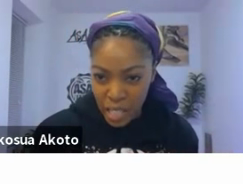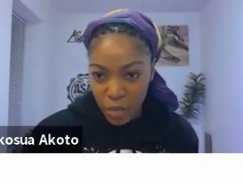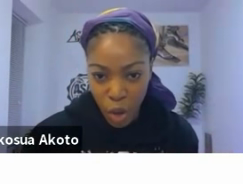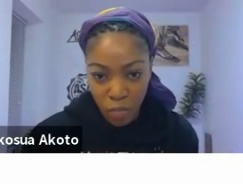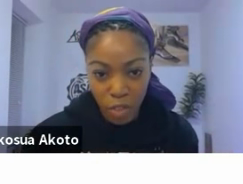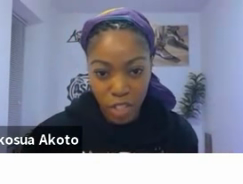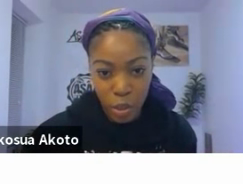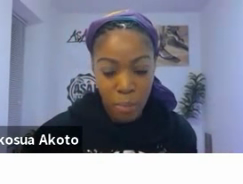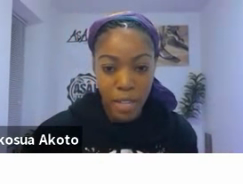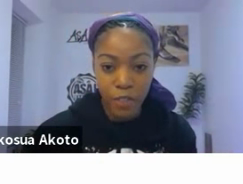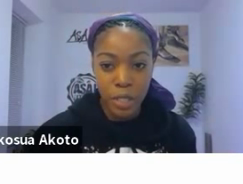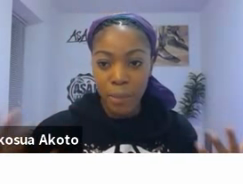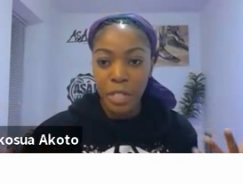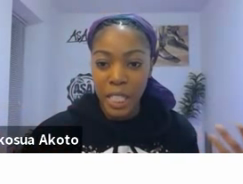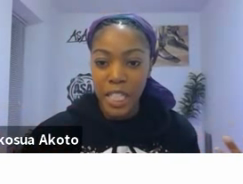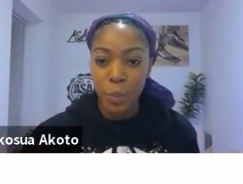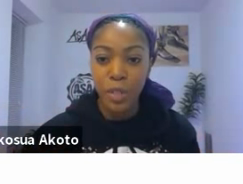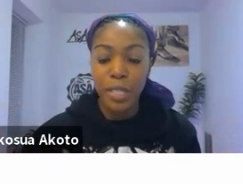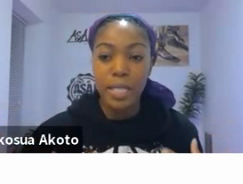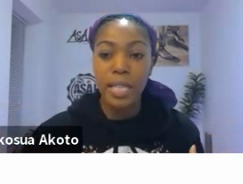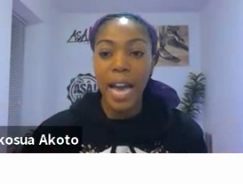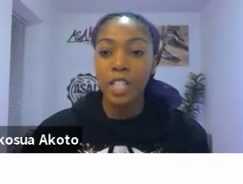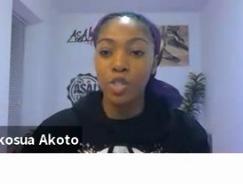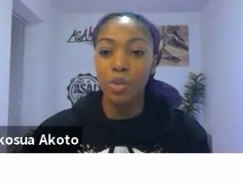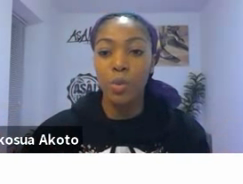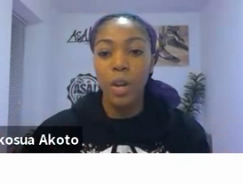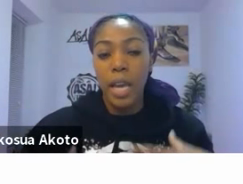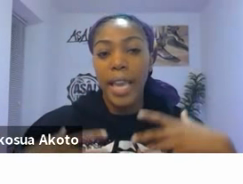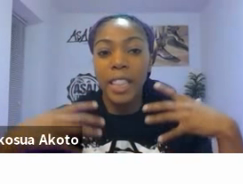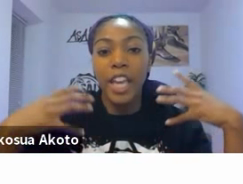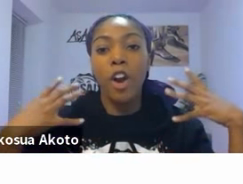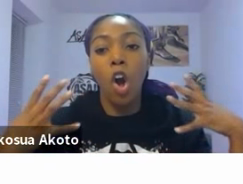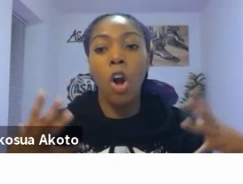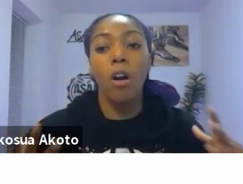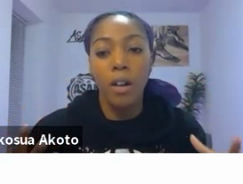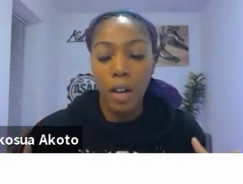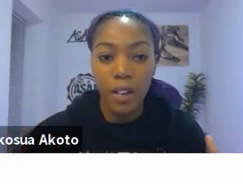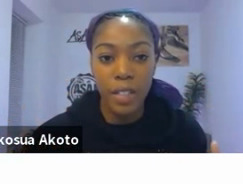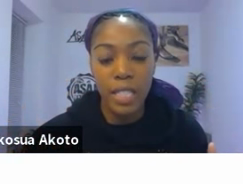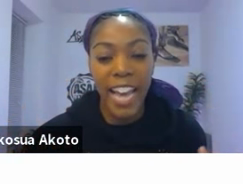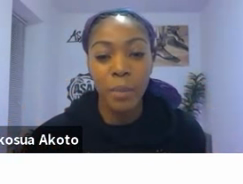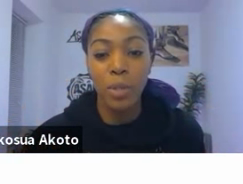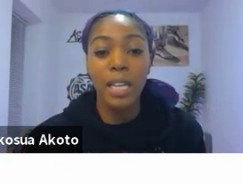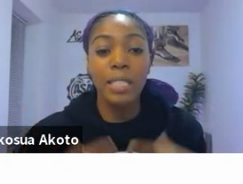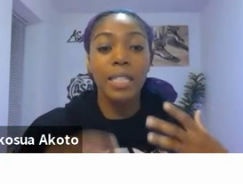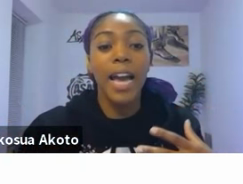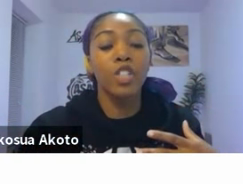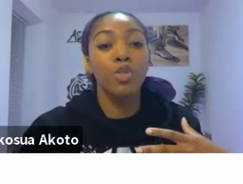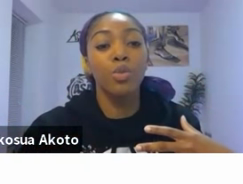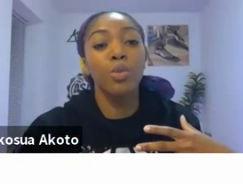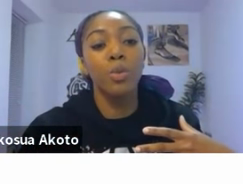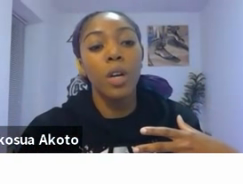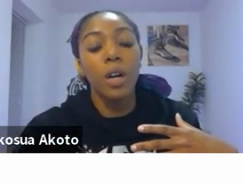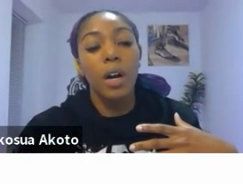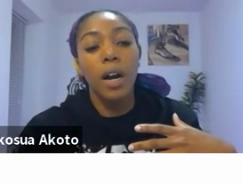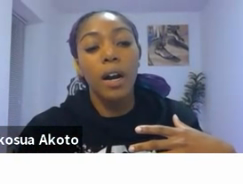always dance involved in the ritual, but for some reason these priests decide to, in their awe of this animal, they decide